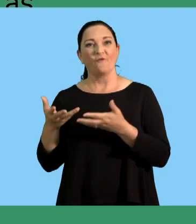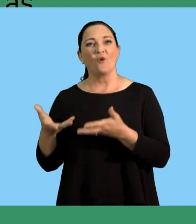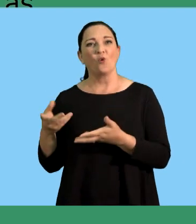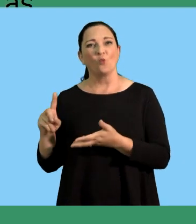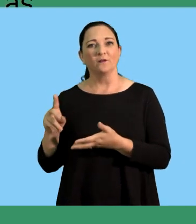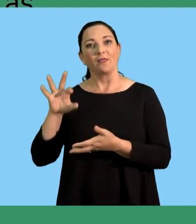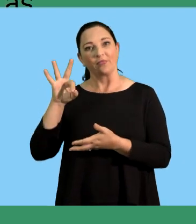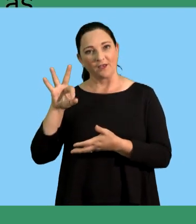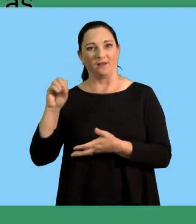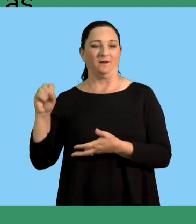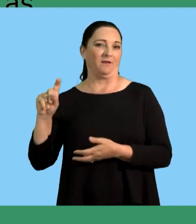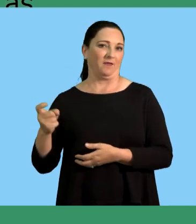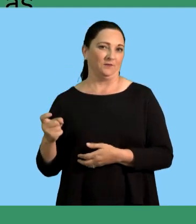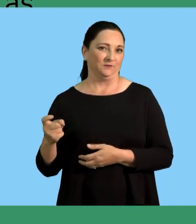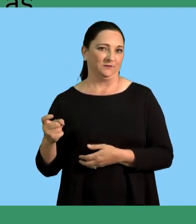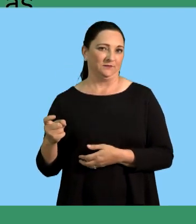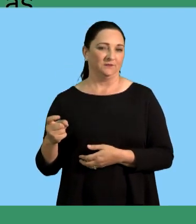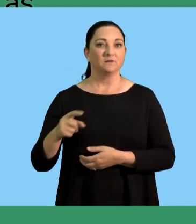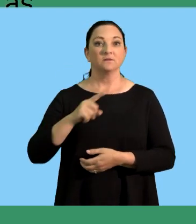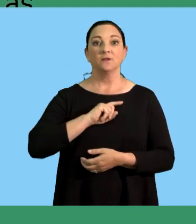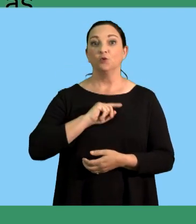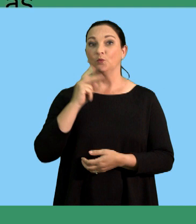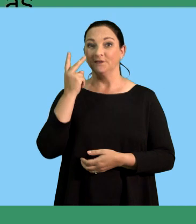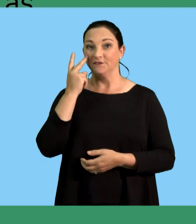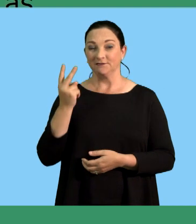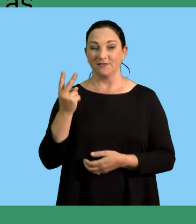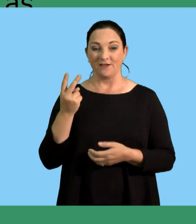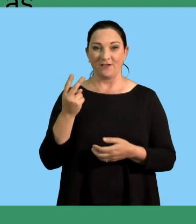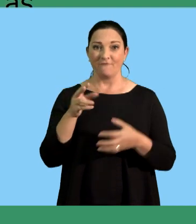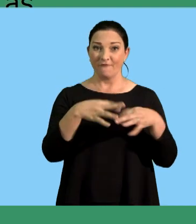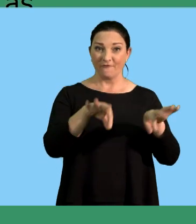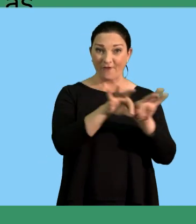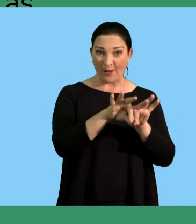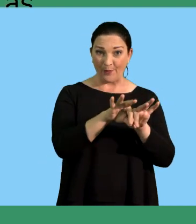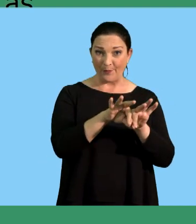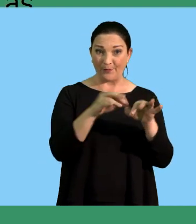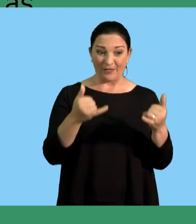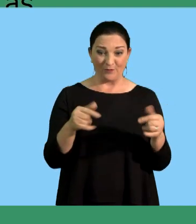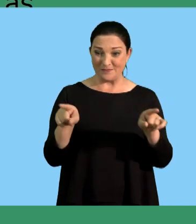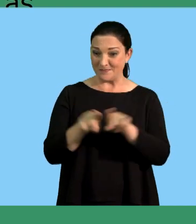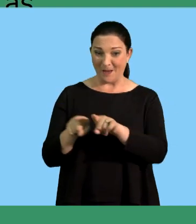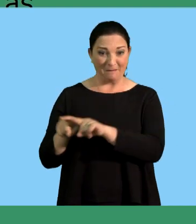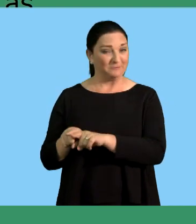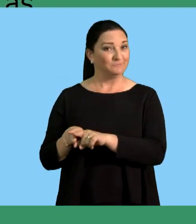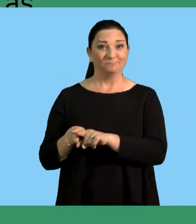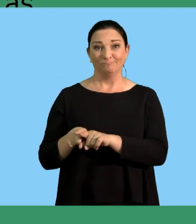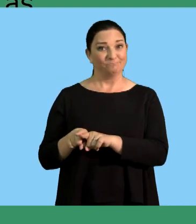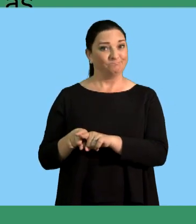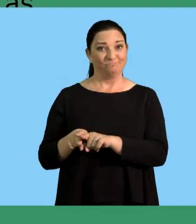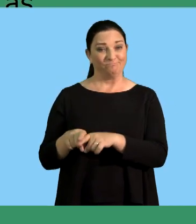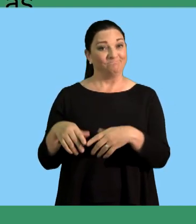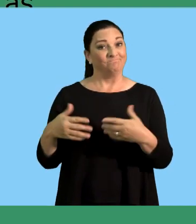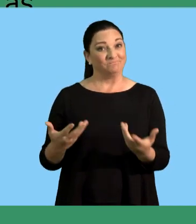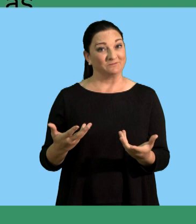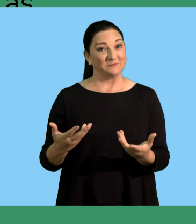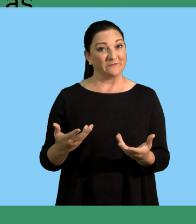insured for, which is 300,000. And what we see there, we see that the value of insurance is not equal to the value of